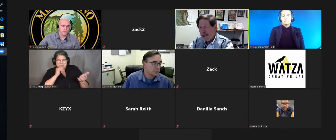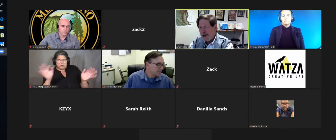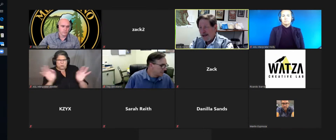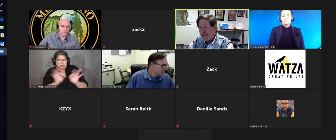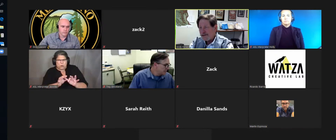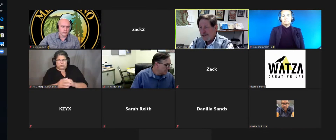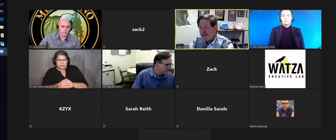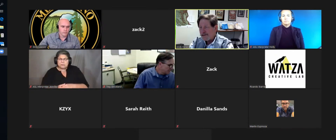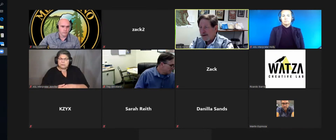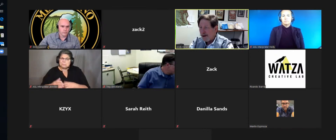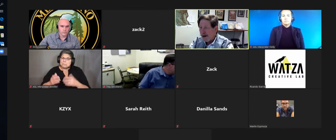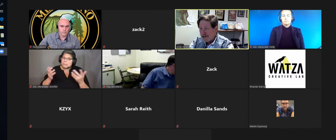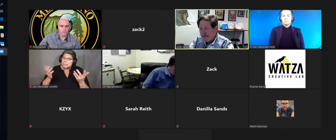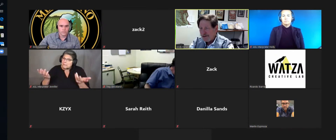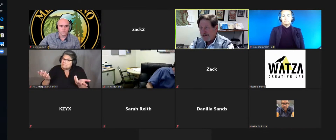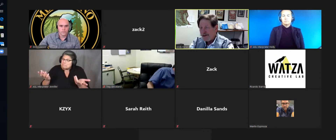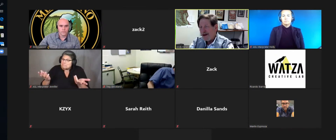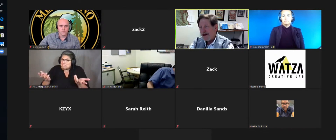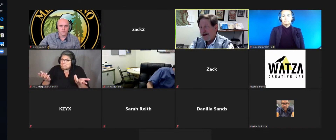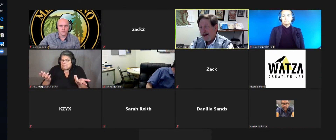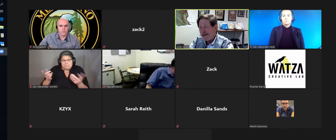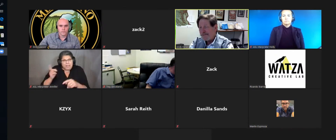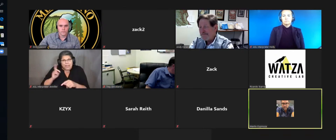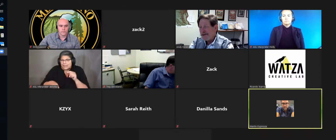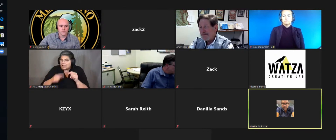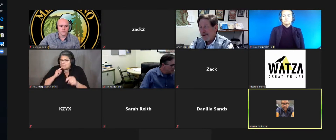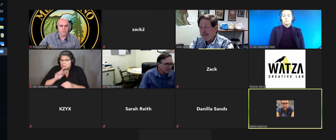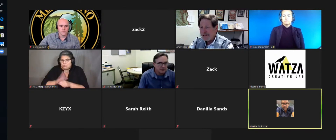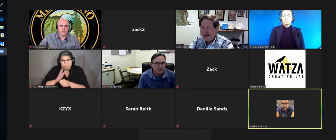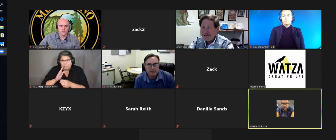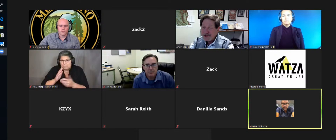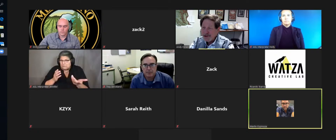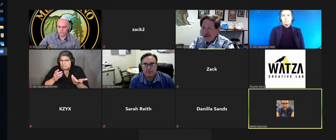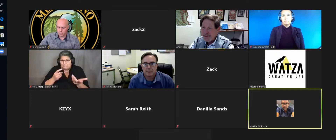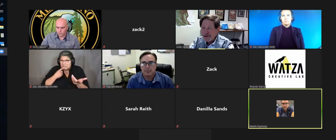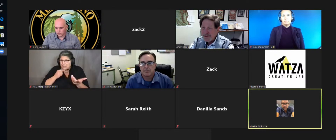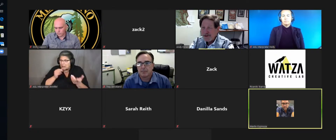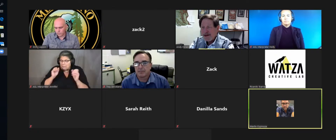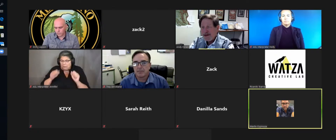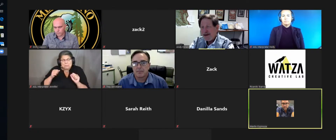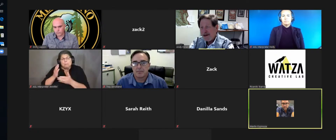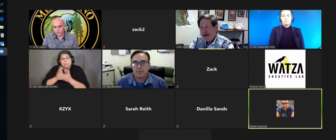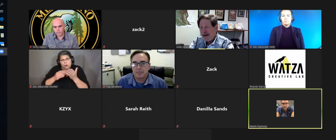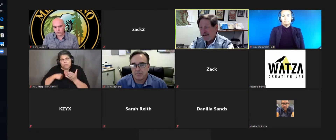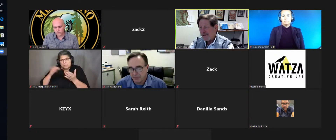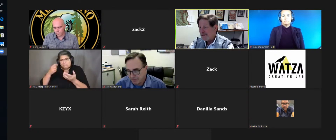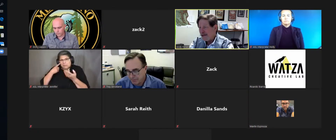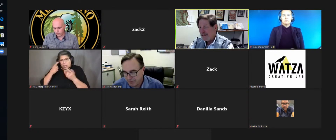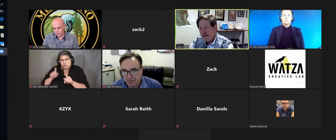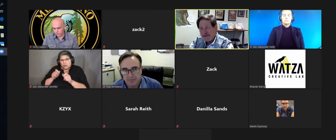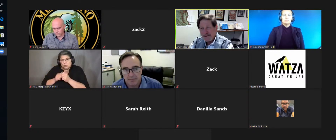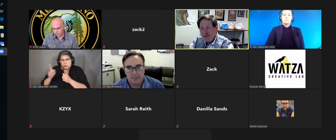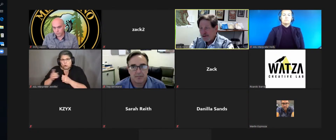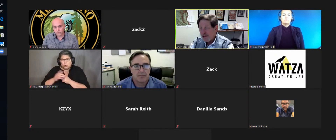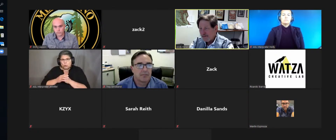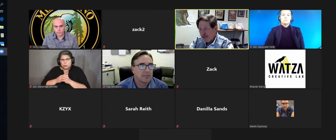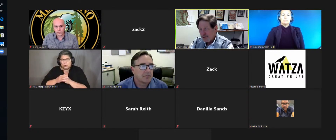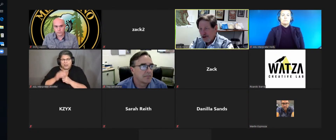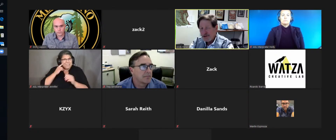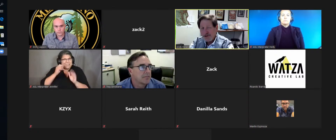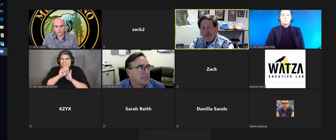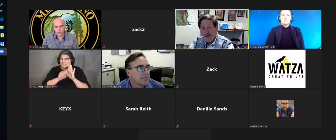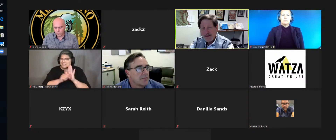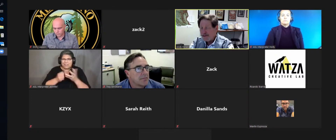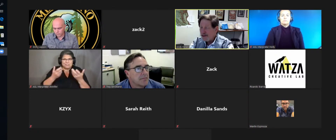want to say it's not possible. Part of me tends to agree with you. I think that state doesn't want that